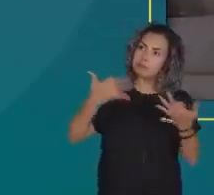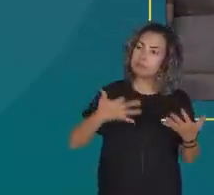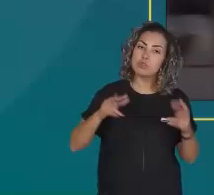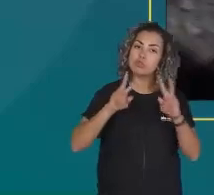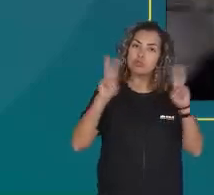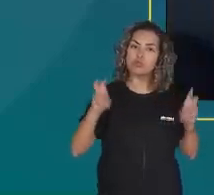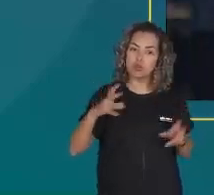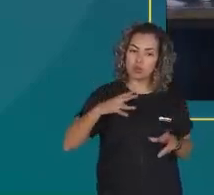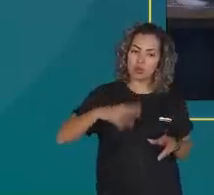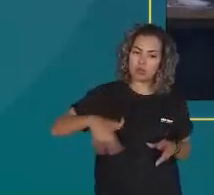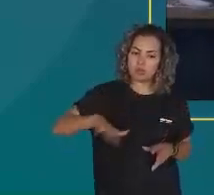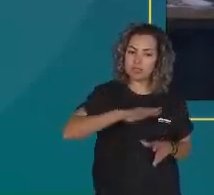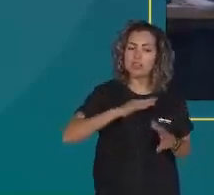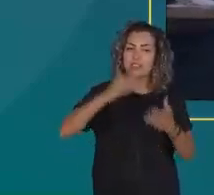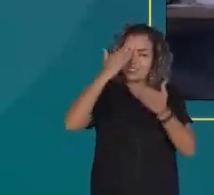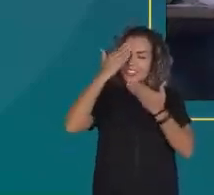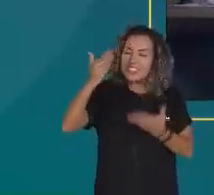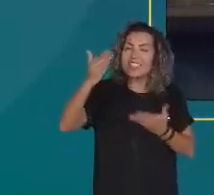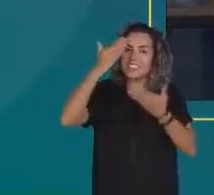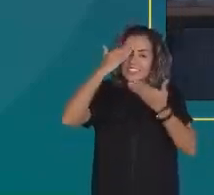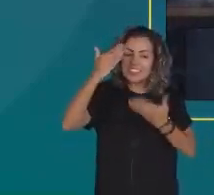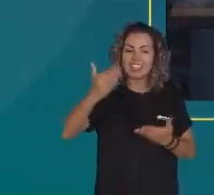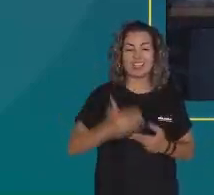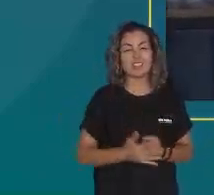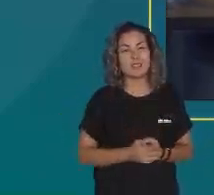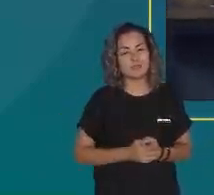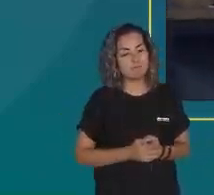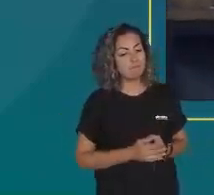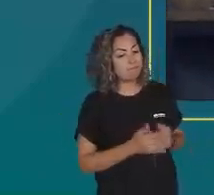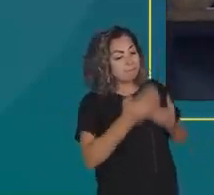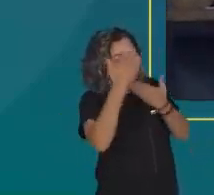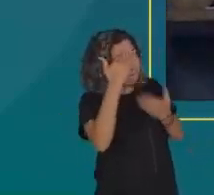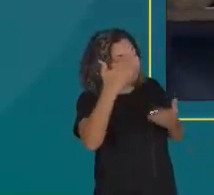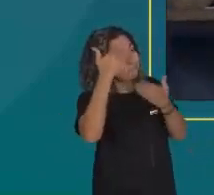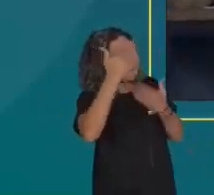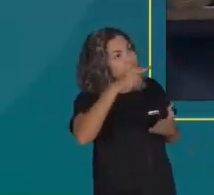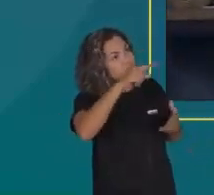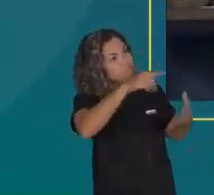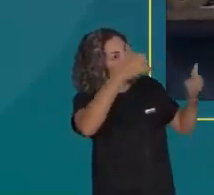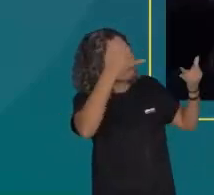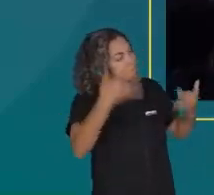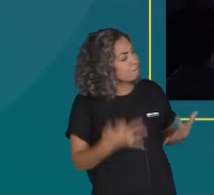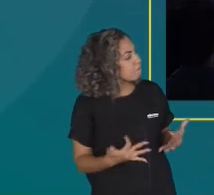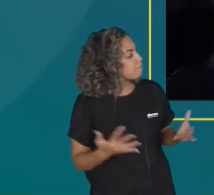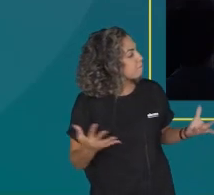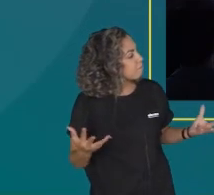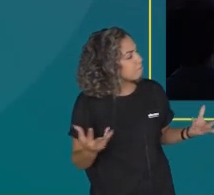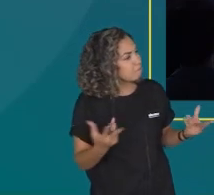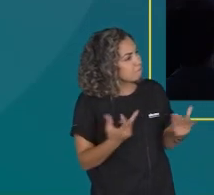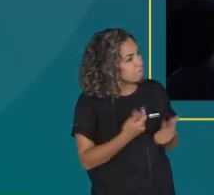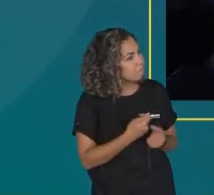Thank you. Thank you very much, Gulnara. And what a rich presentation. Thank you very much.